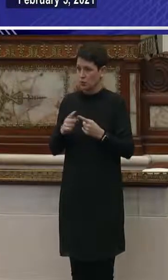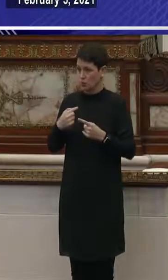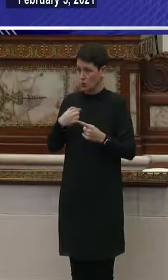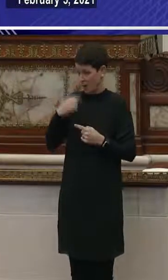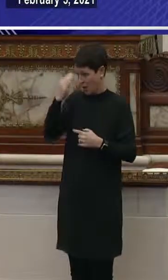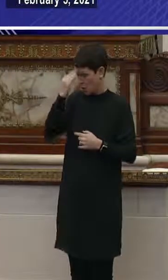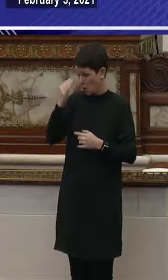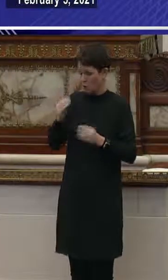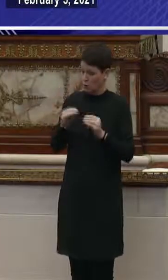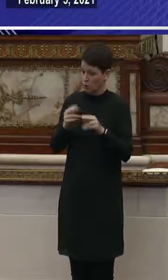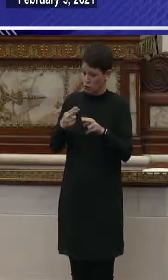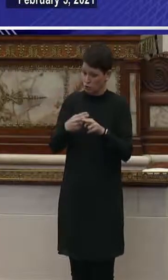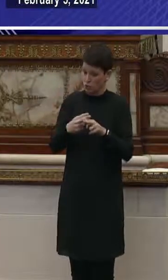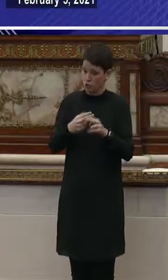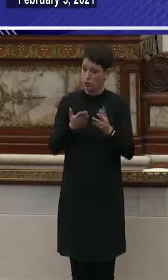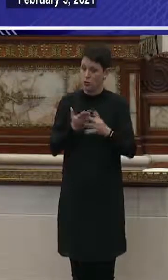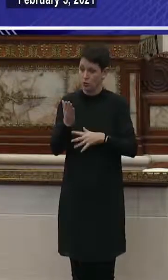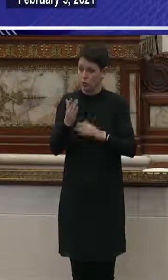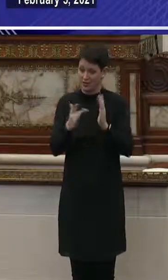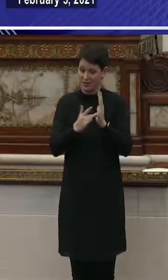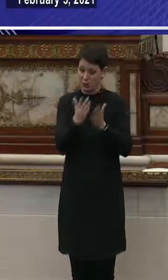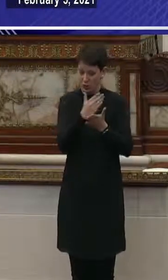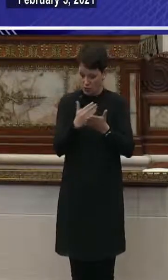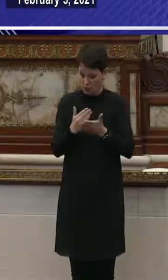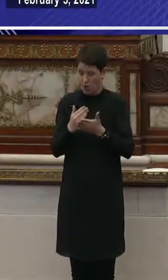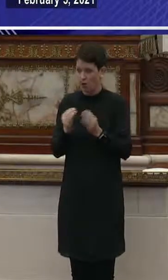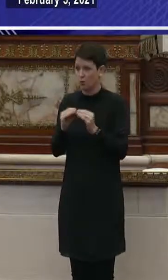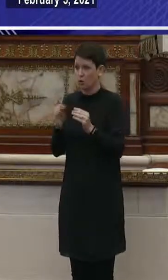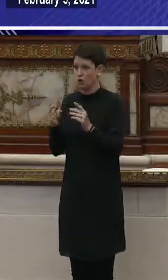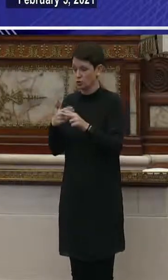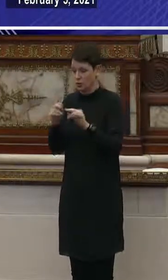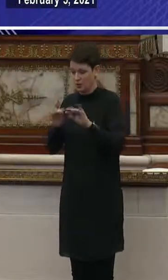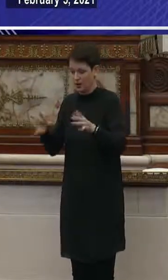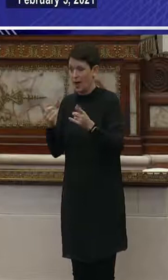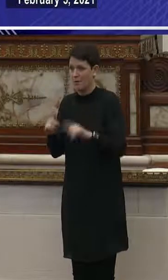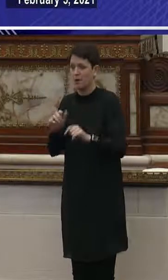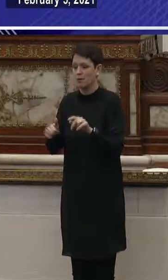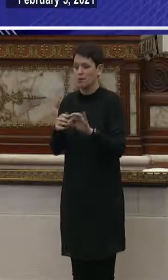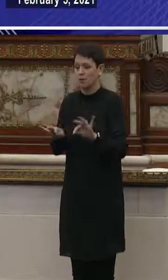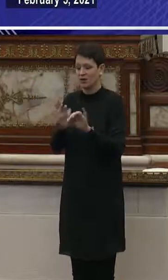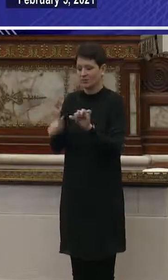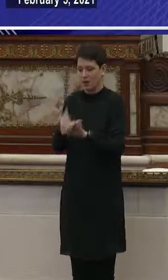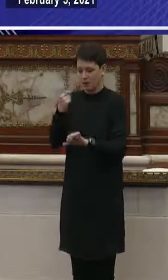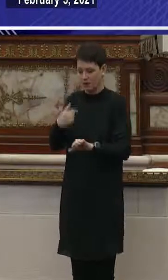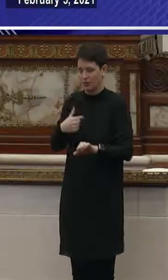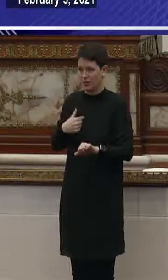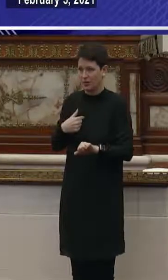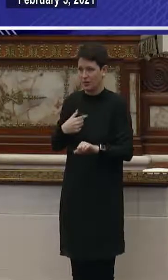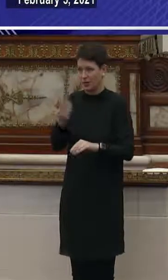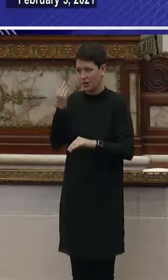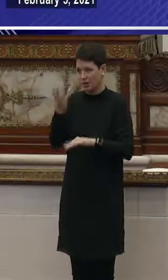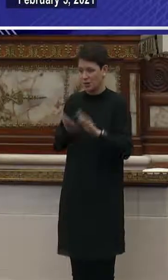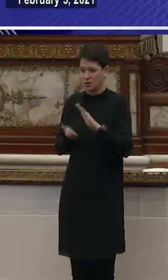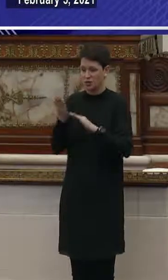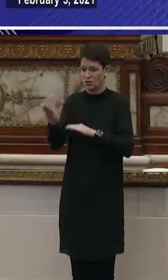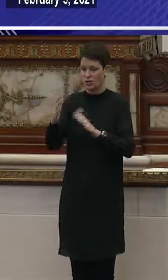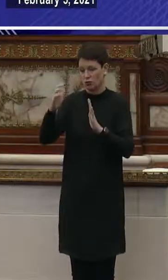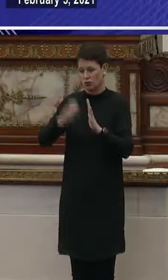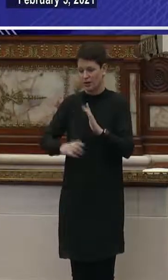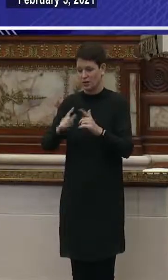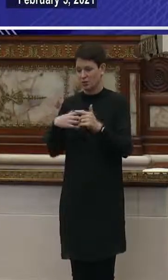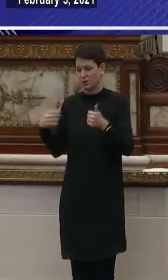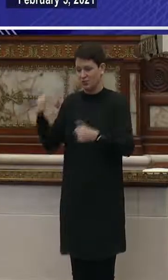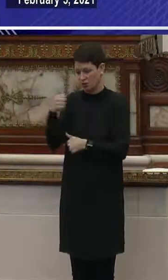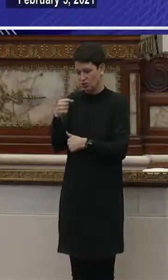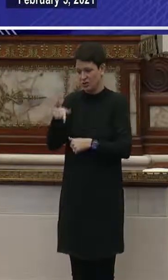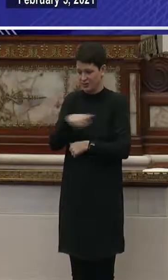the sooner we can get them through that, the better. Okay, so that'll be important follow-up for me if you could submit that information in writing to the chair